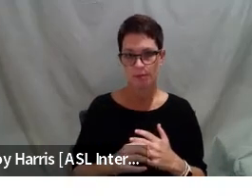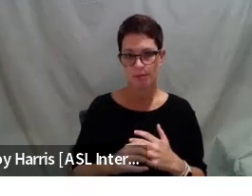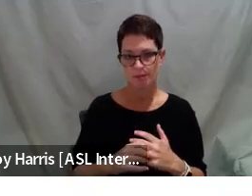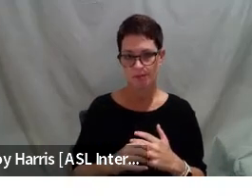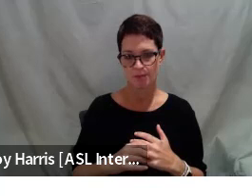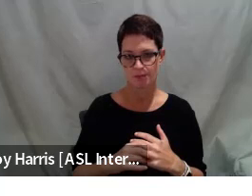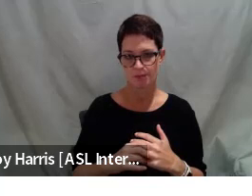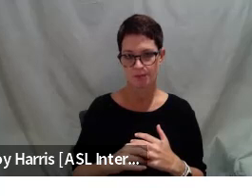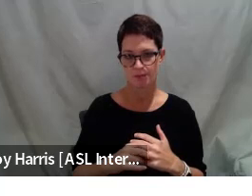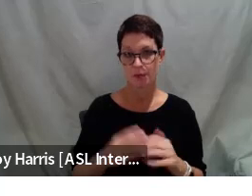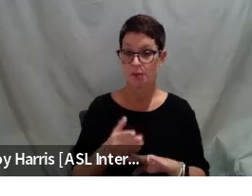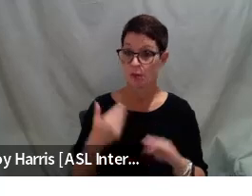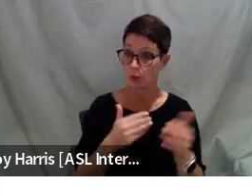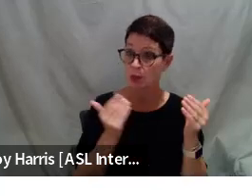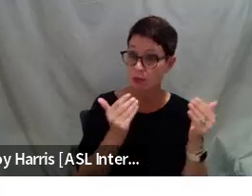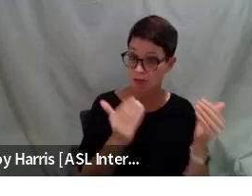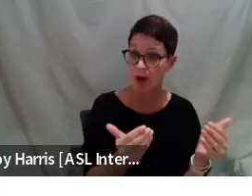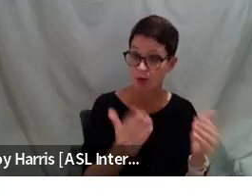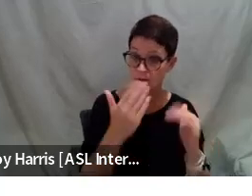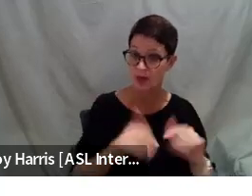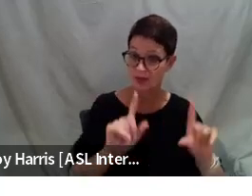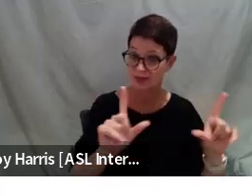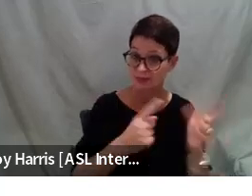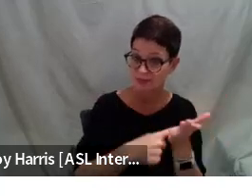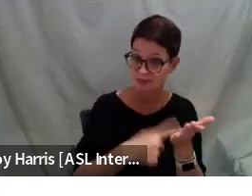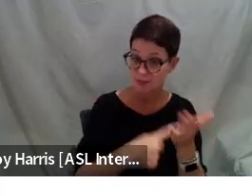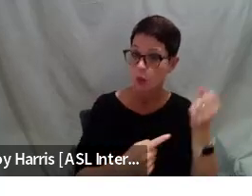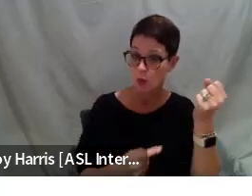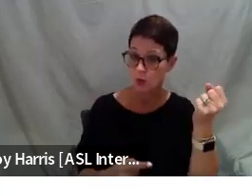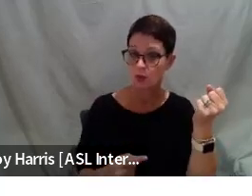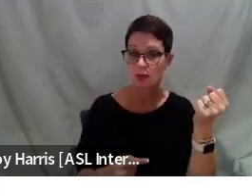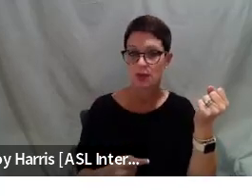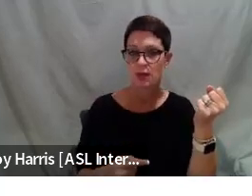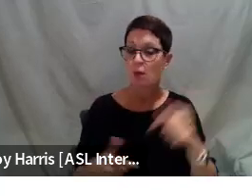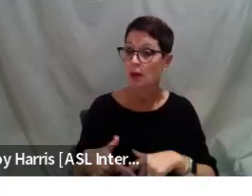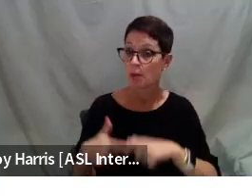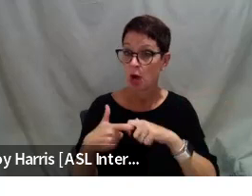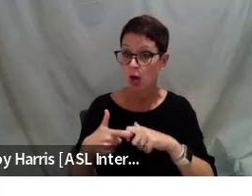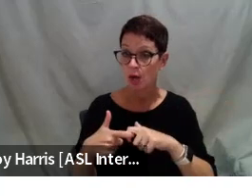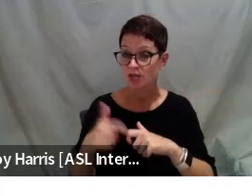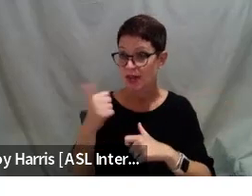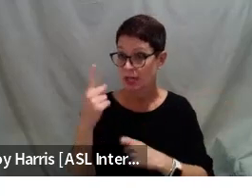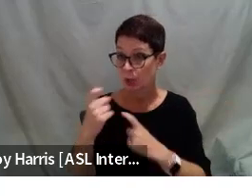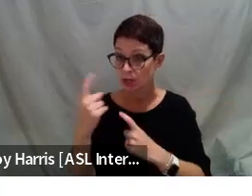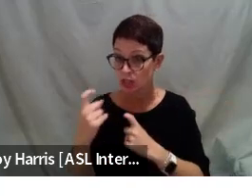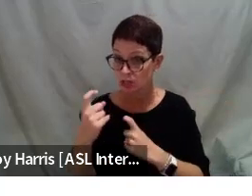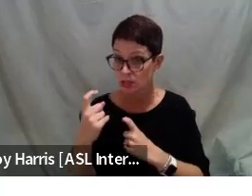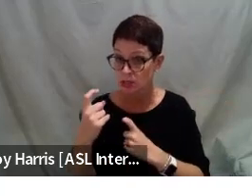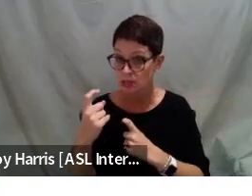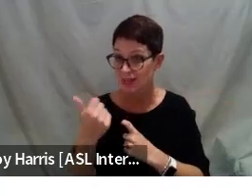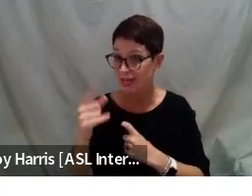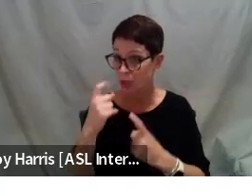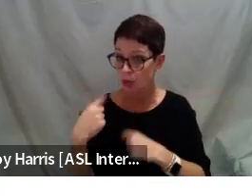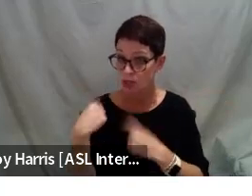Before we move on to the next section, I want to pause for any questions. Are there